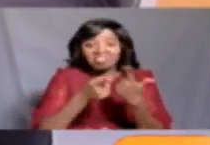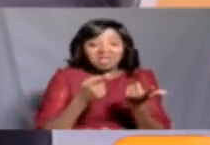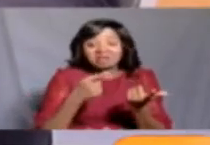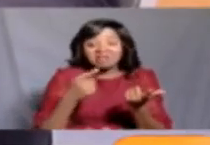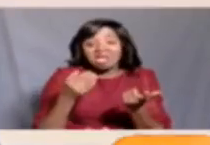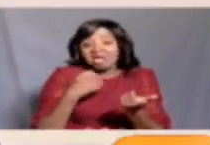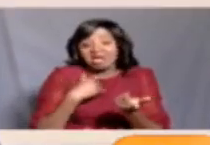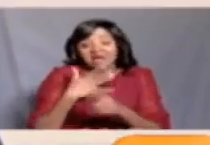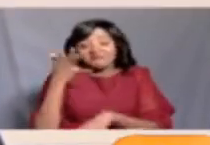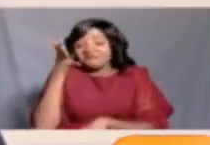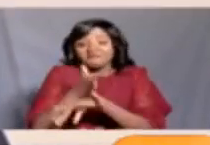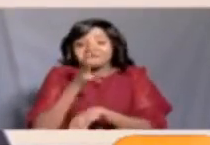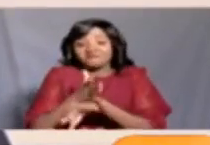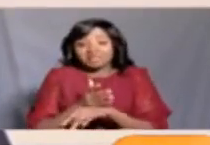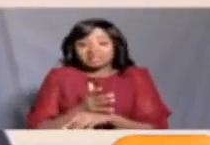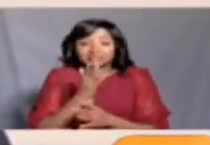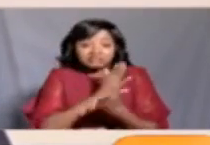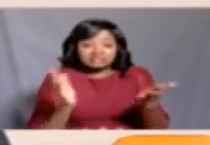and come out as a counselor.